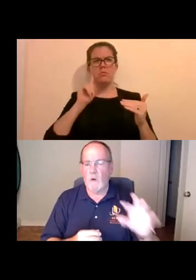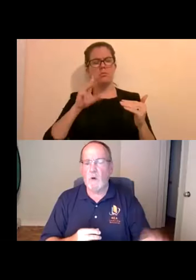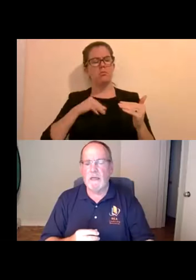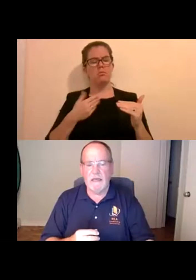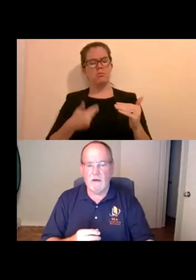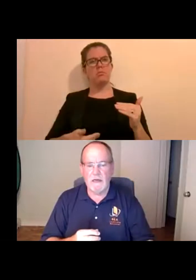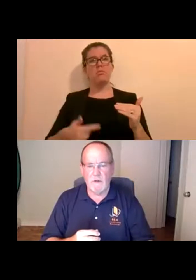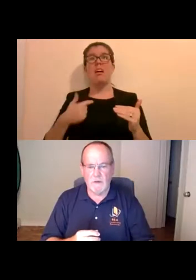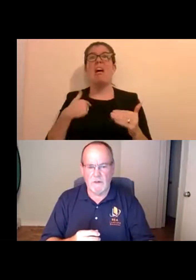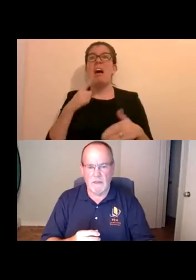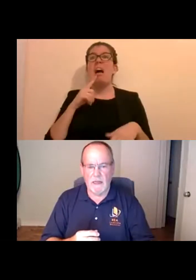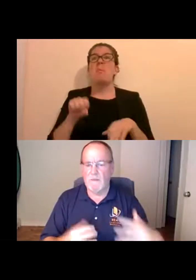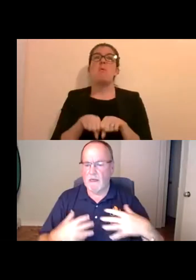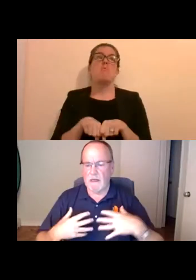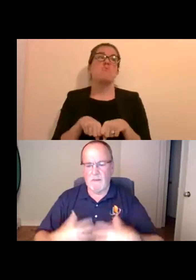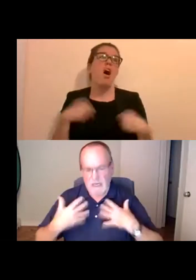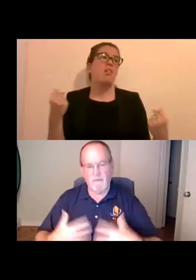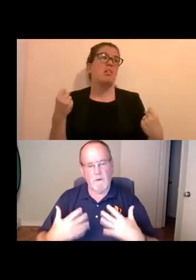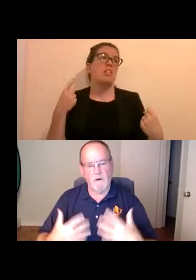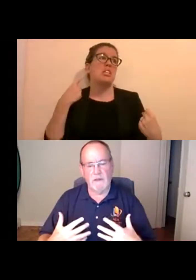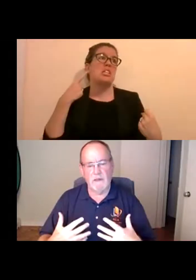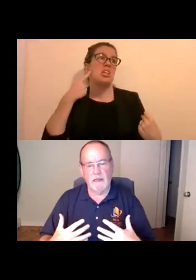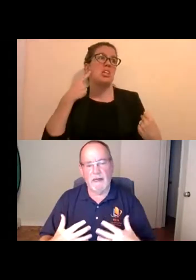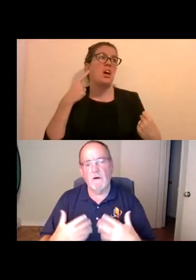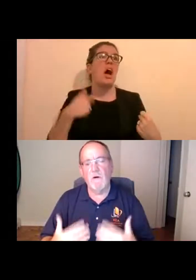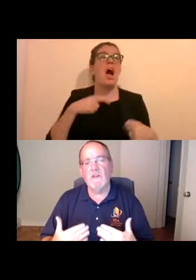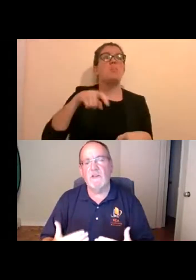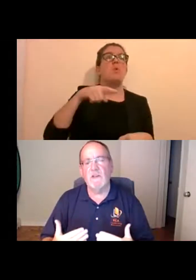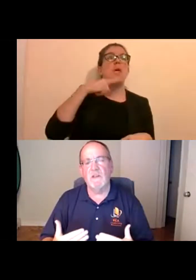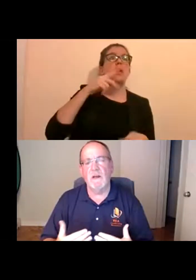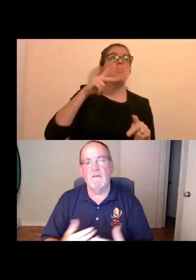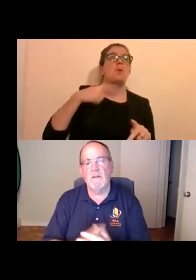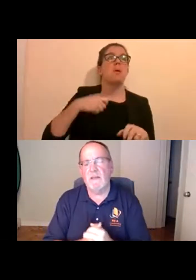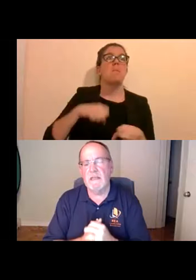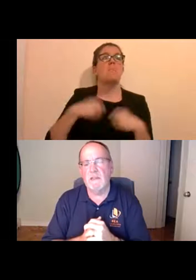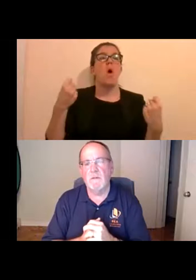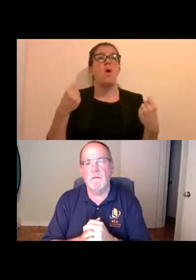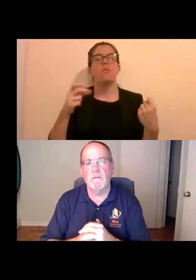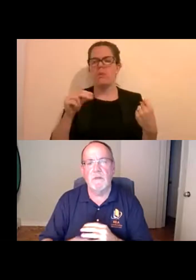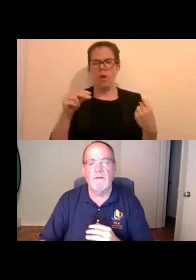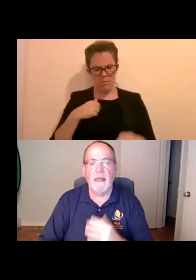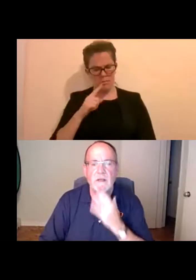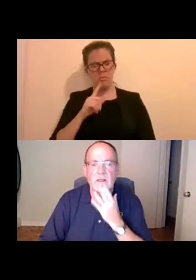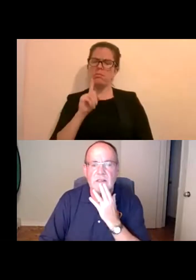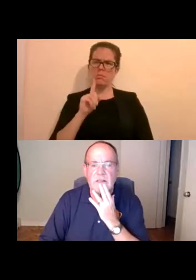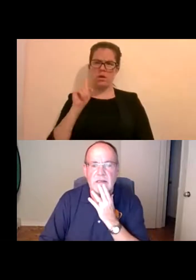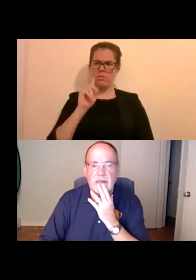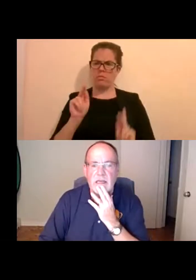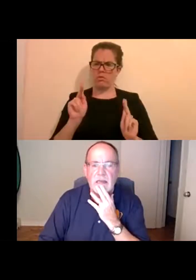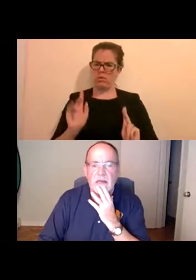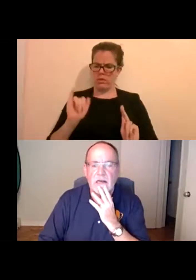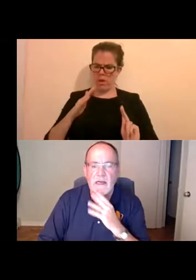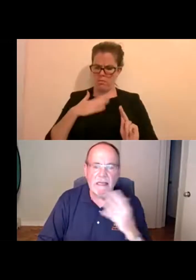a broken hearing person. I'm a deaf person, and I have a great sense of self, and so that's just been fabulous to